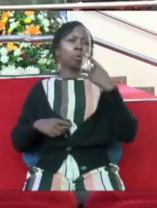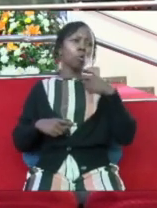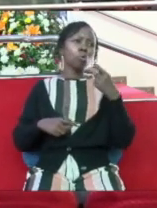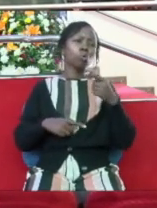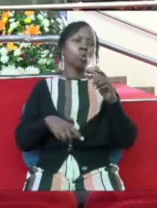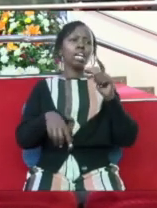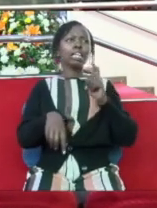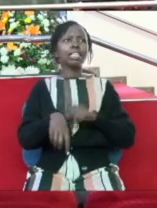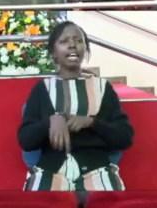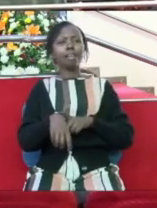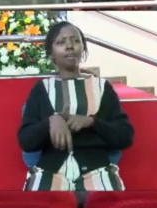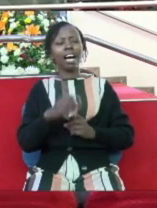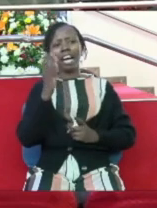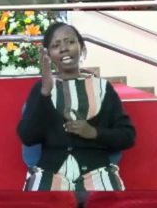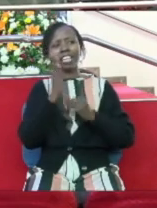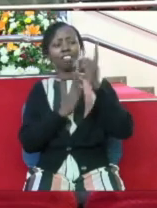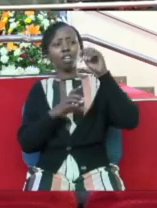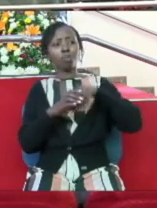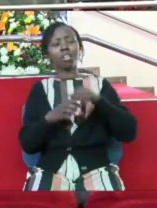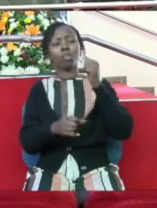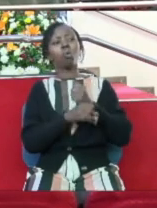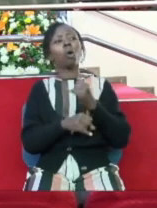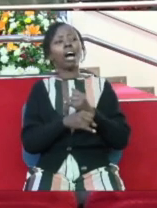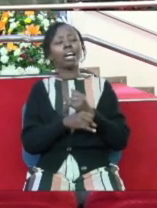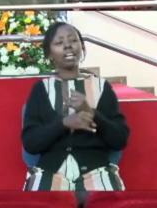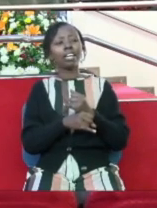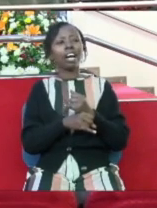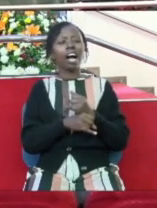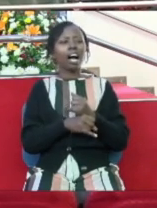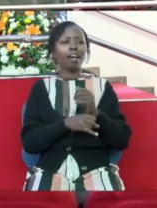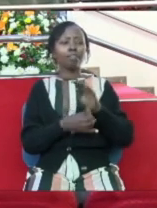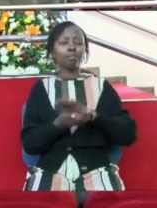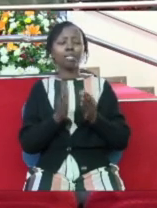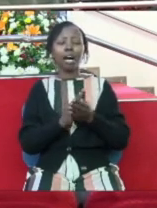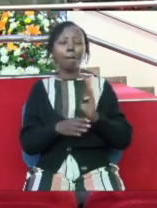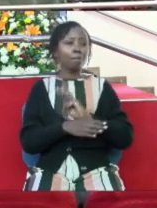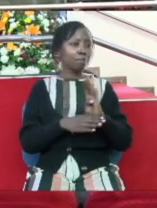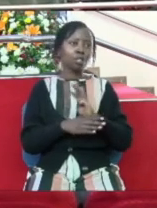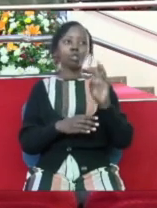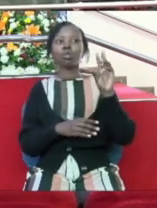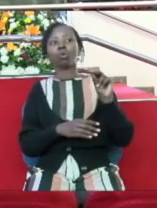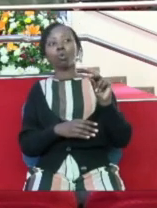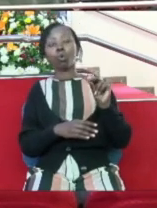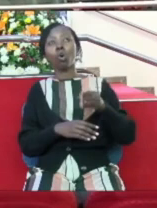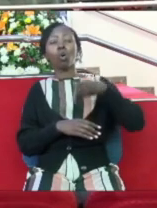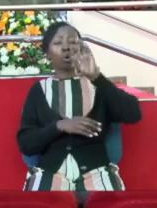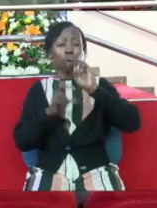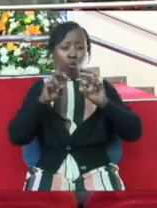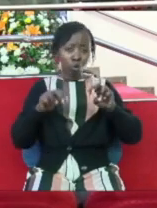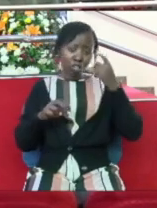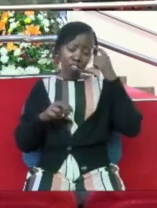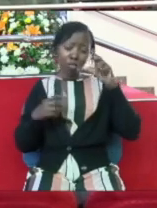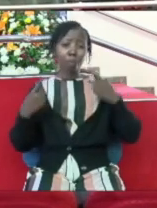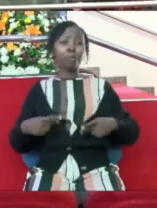in our workplaces. Kupewa vyeo katika kazi. But they will continue walking with God. Lakini wanatembea pamoja na Mungu. He is looking for a man or